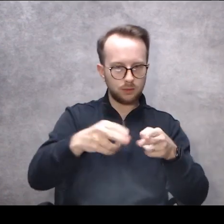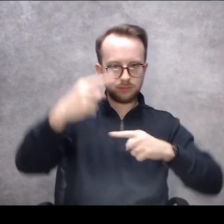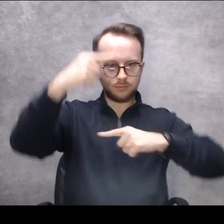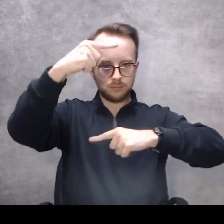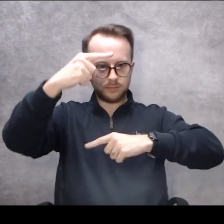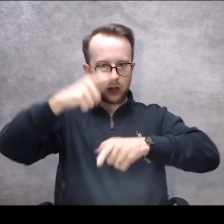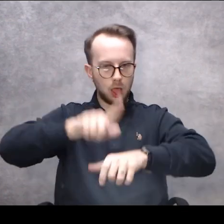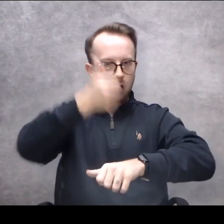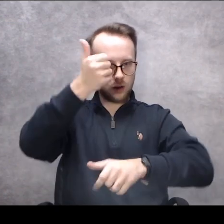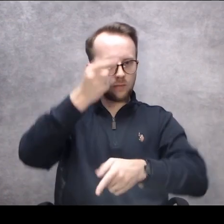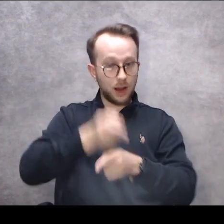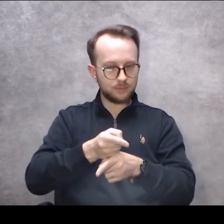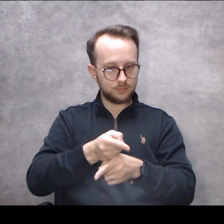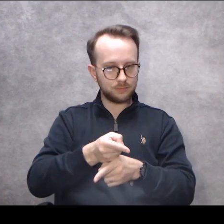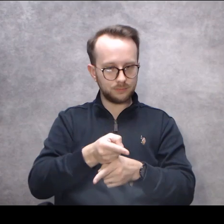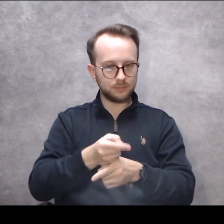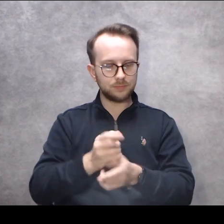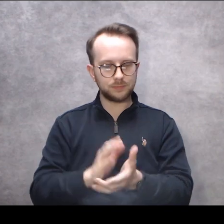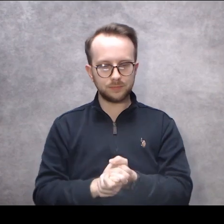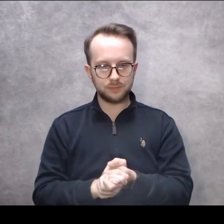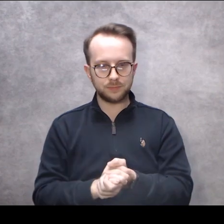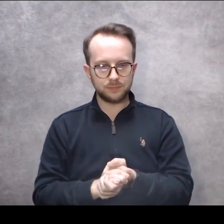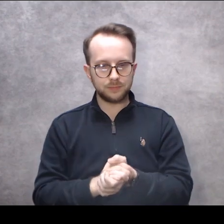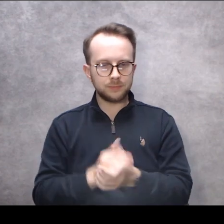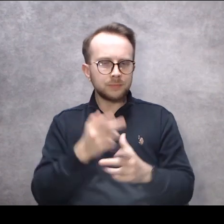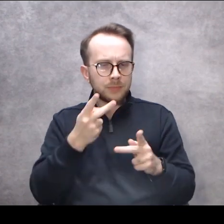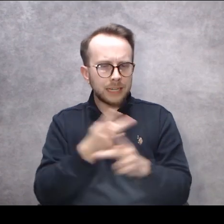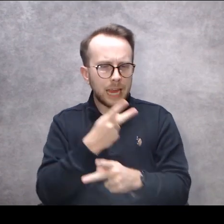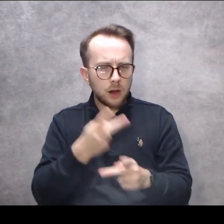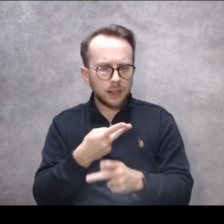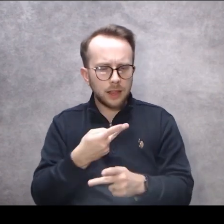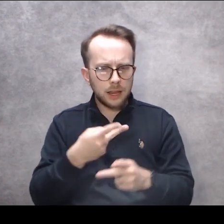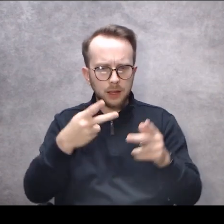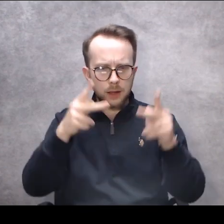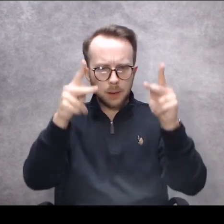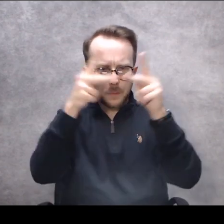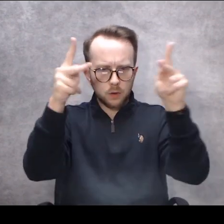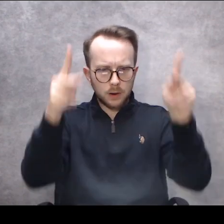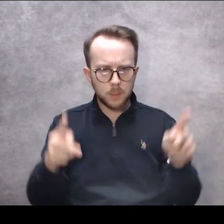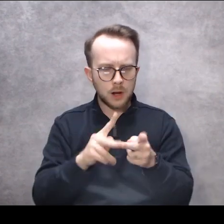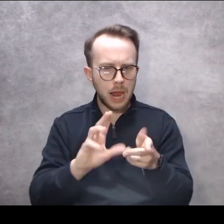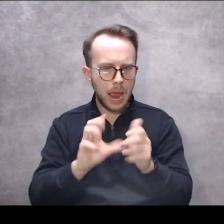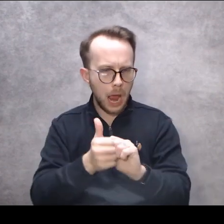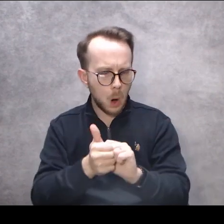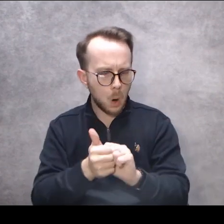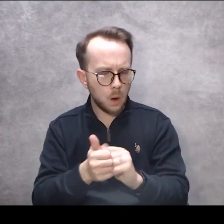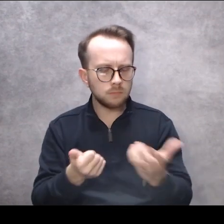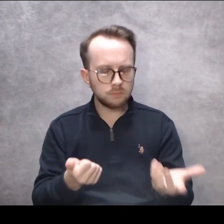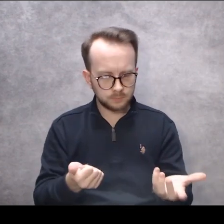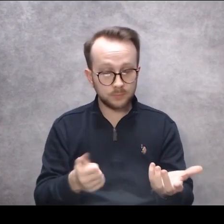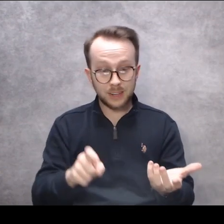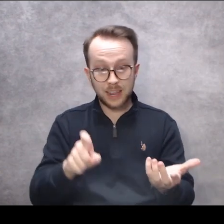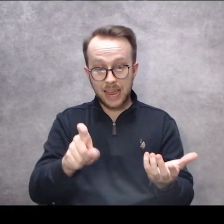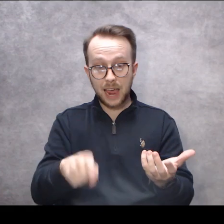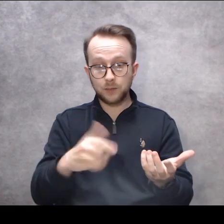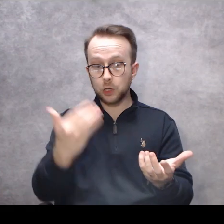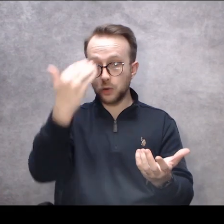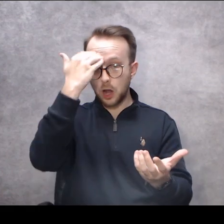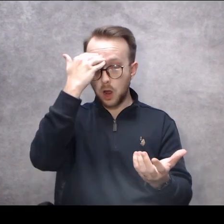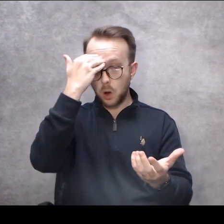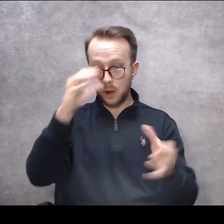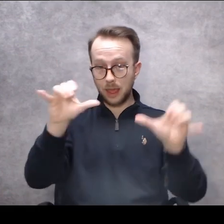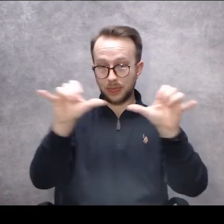longer, right? To calculate the perimeter of a polygon, we have to know the